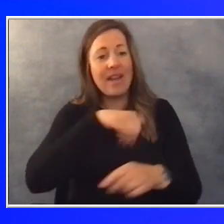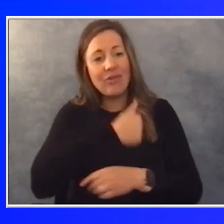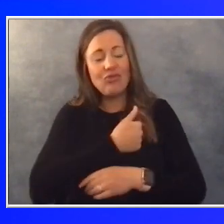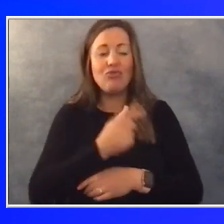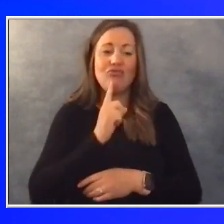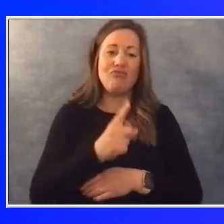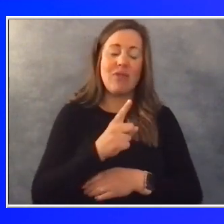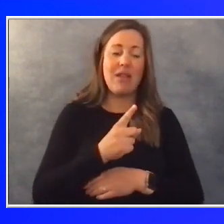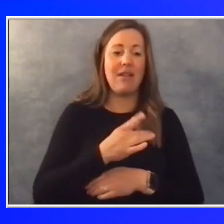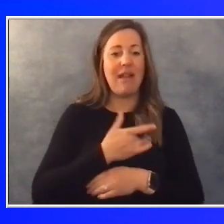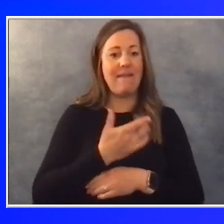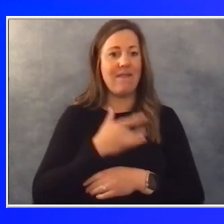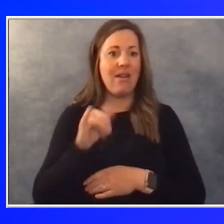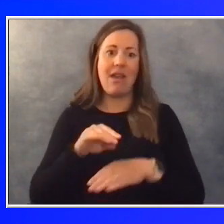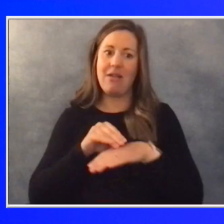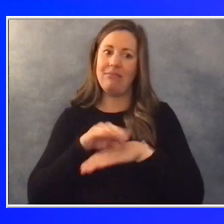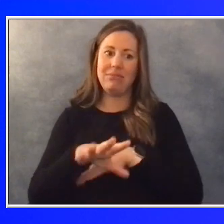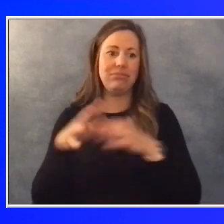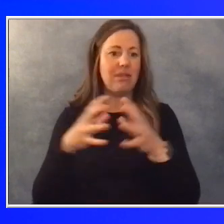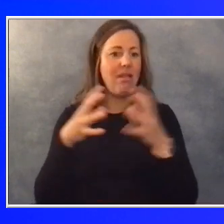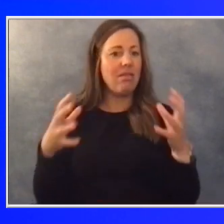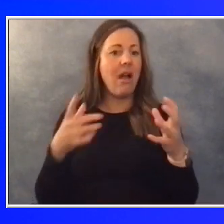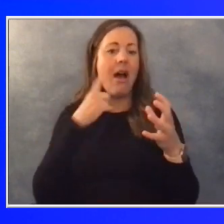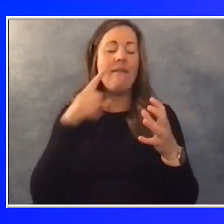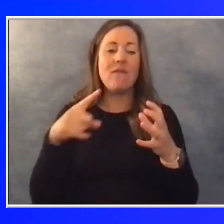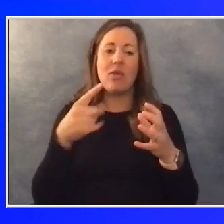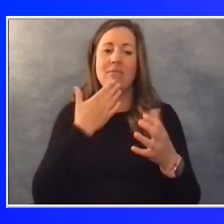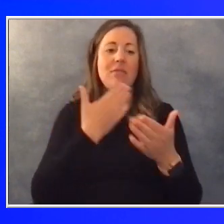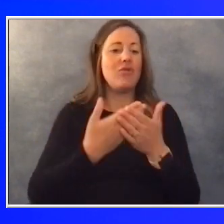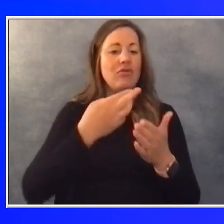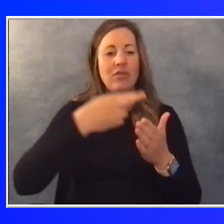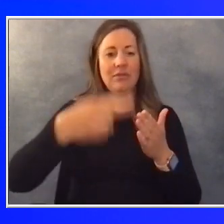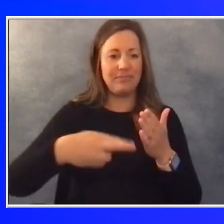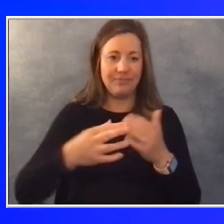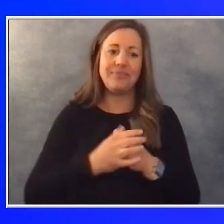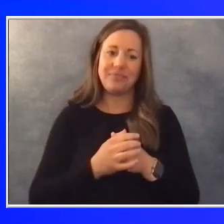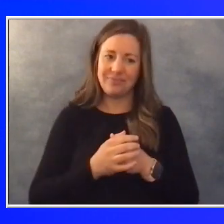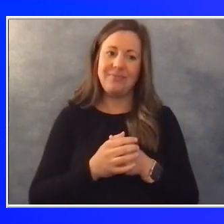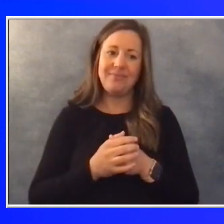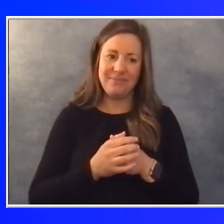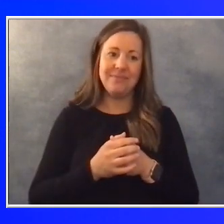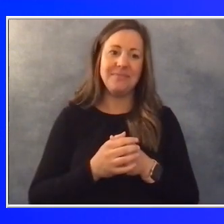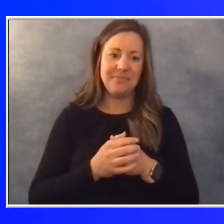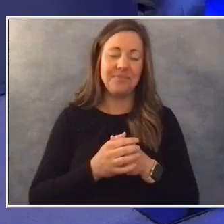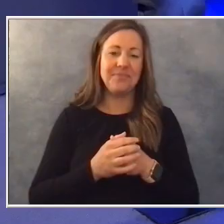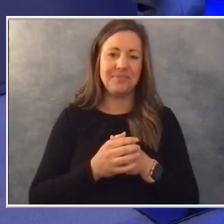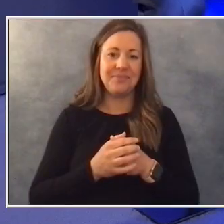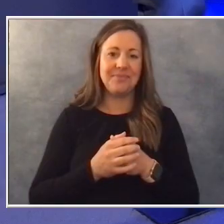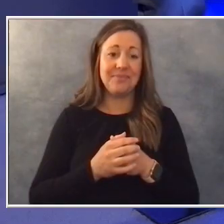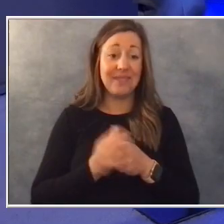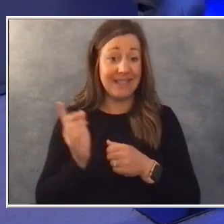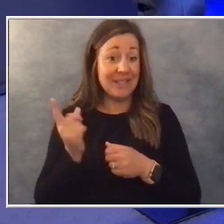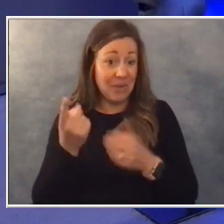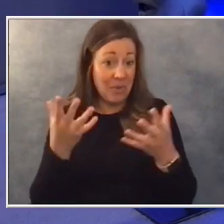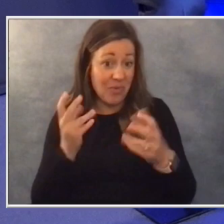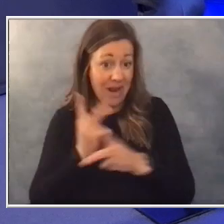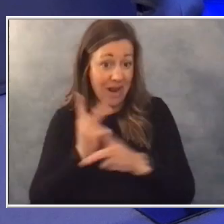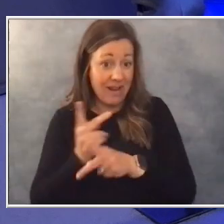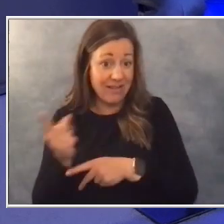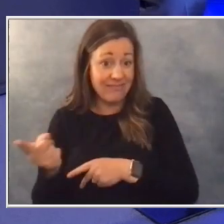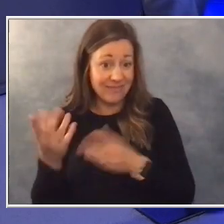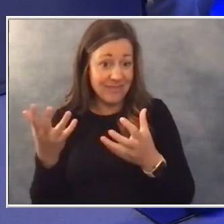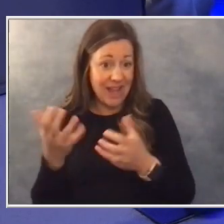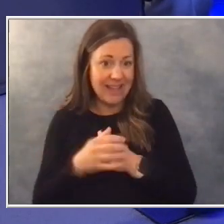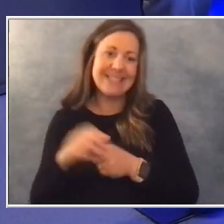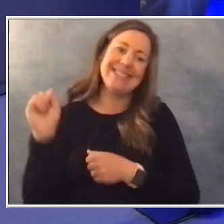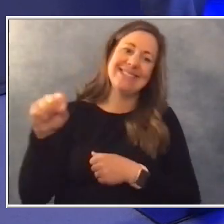a long way to good recovery. And so she's a keeper? She's a keeper. She's a keeper. 47 years. I